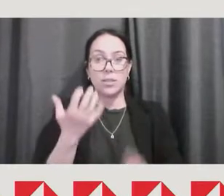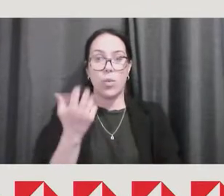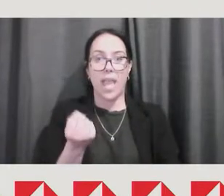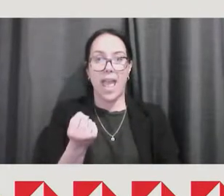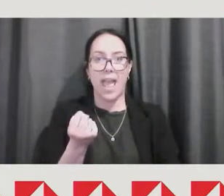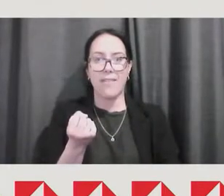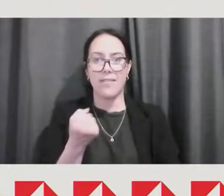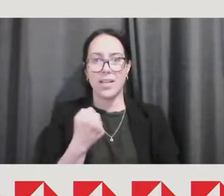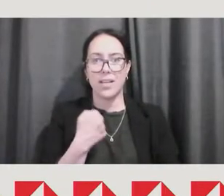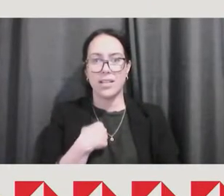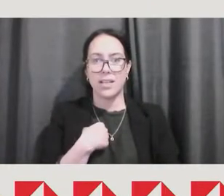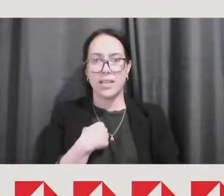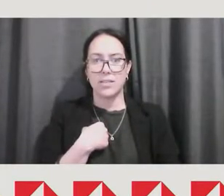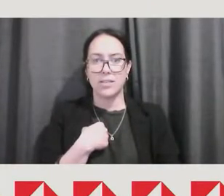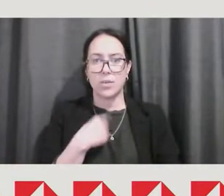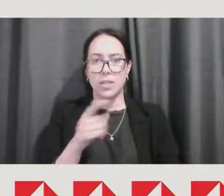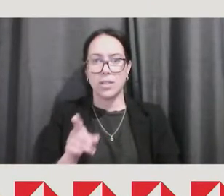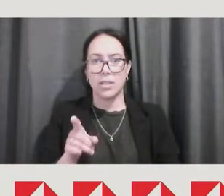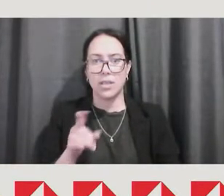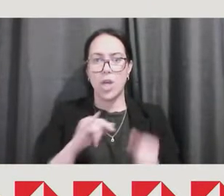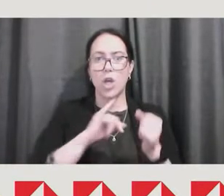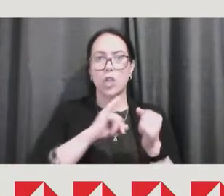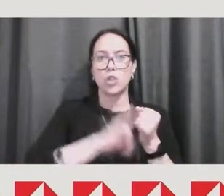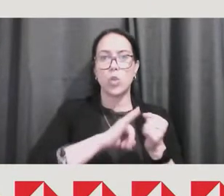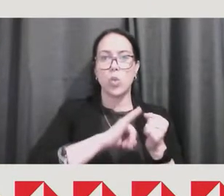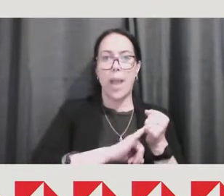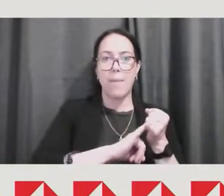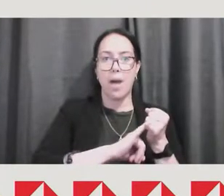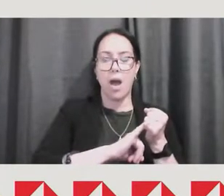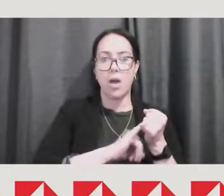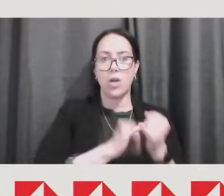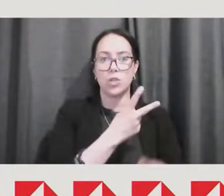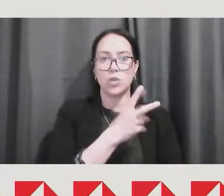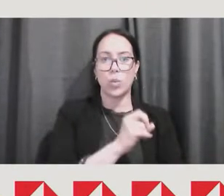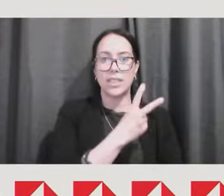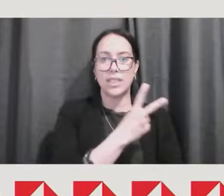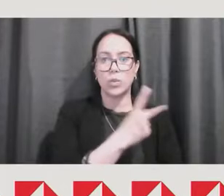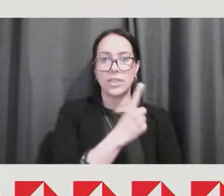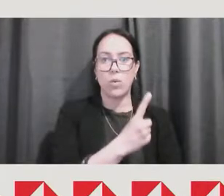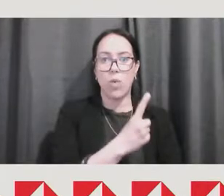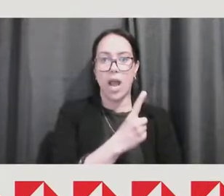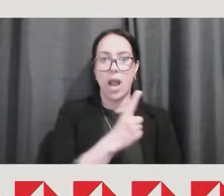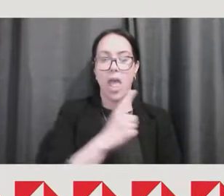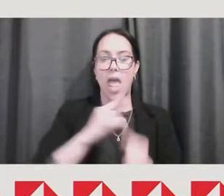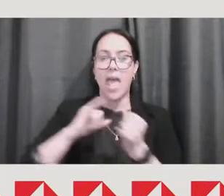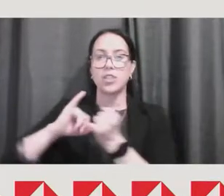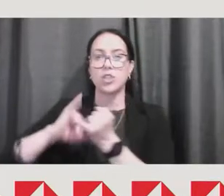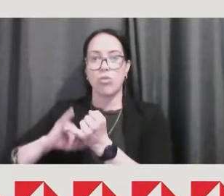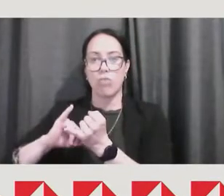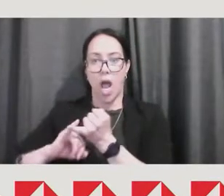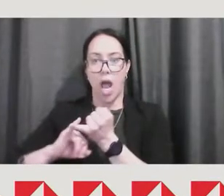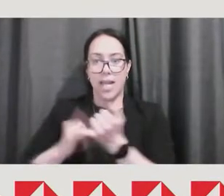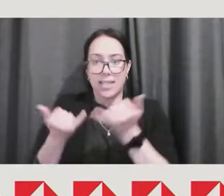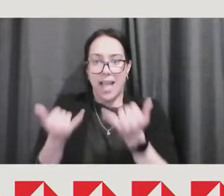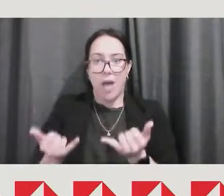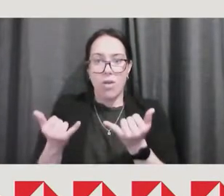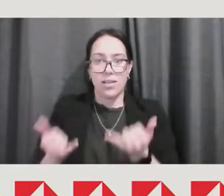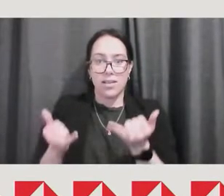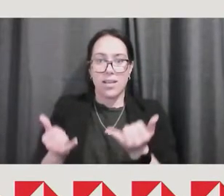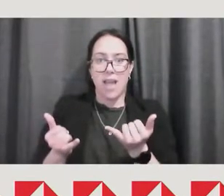I can't tell oh I'm sorry sulimo was 2021 and Sarah is our current um current recipient